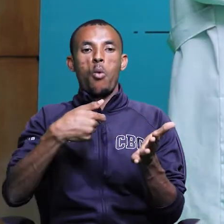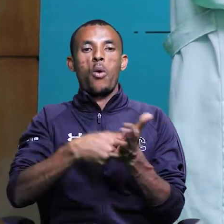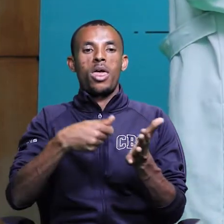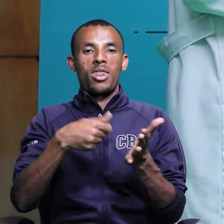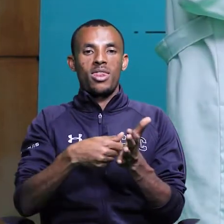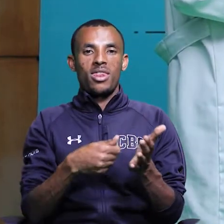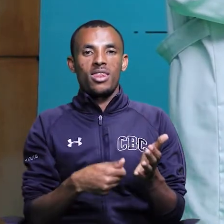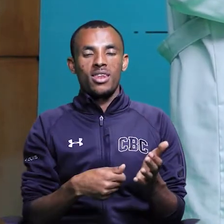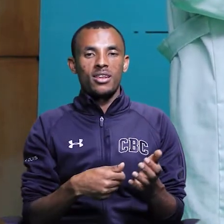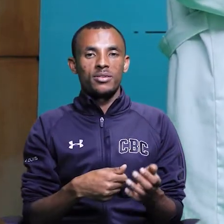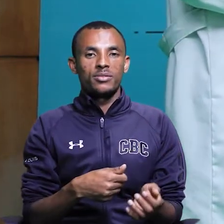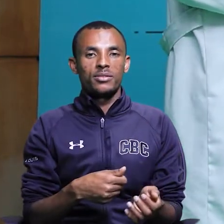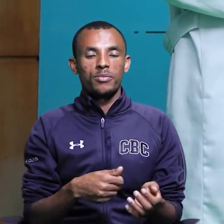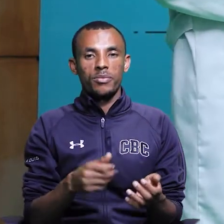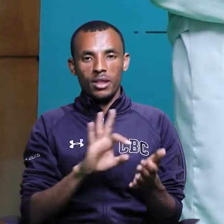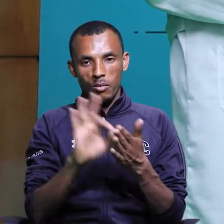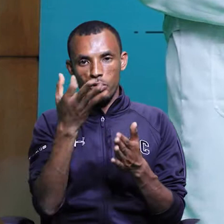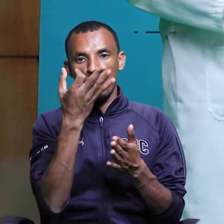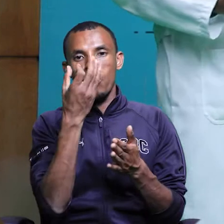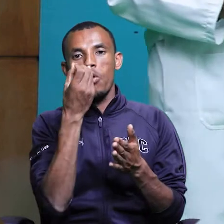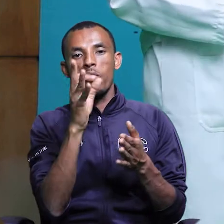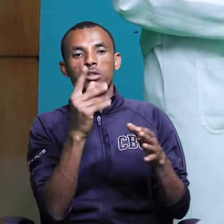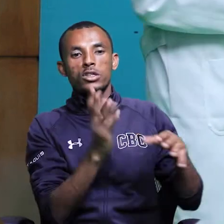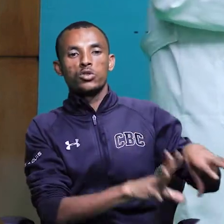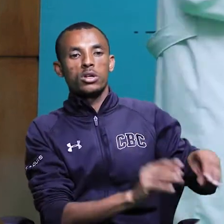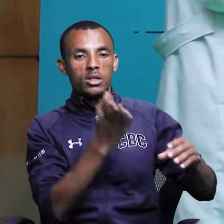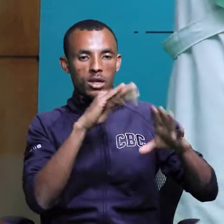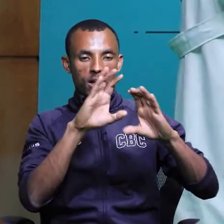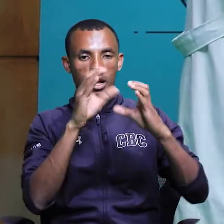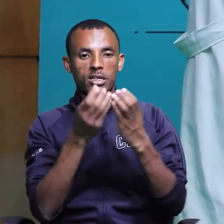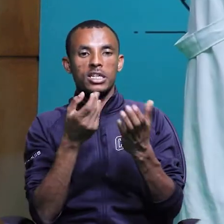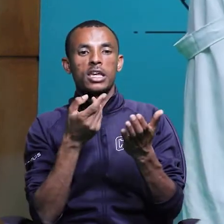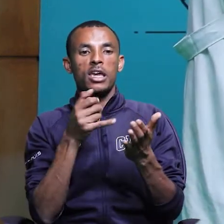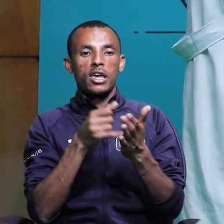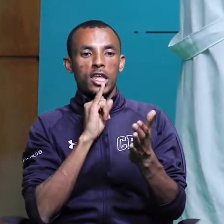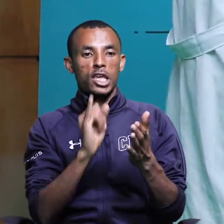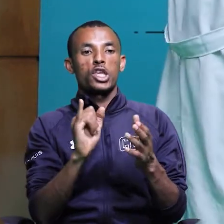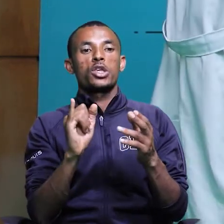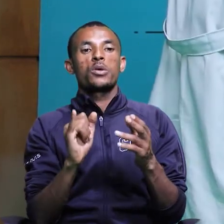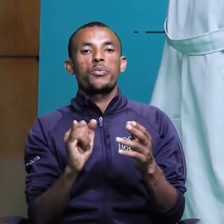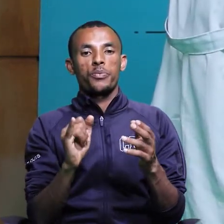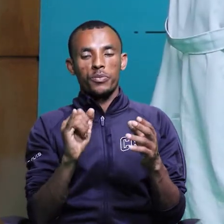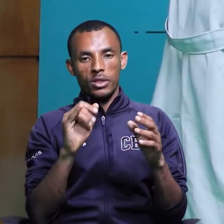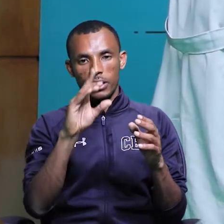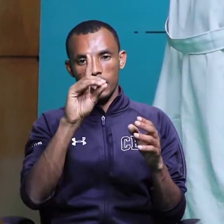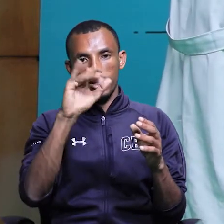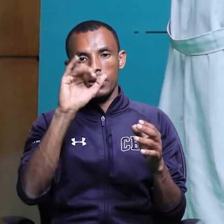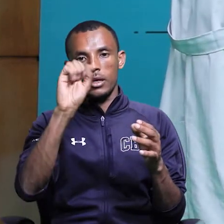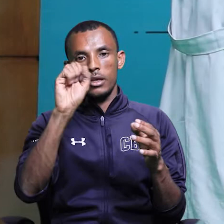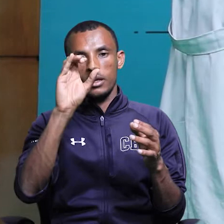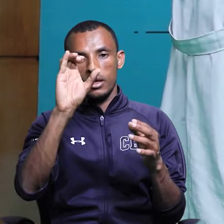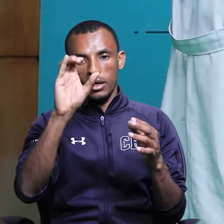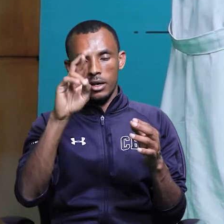decimals. Number of students in a class, it is discrete data. You have this one